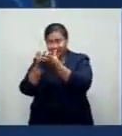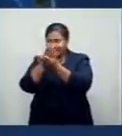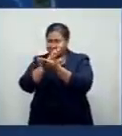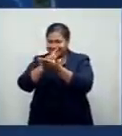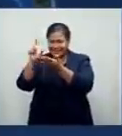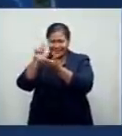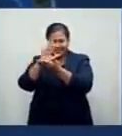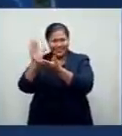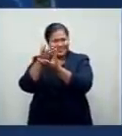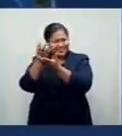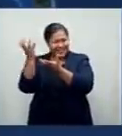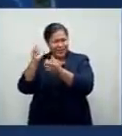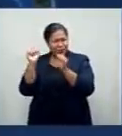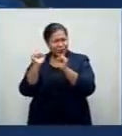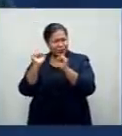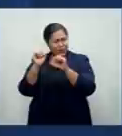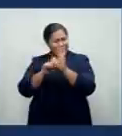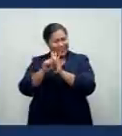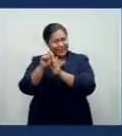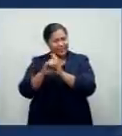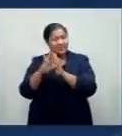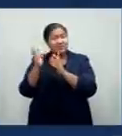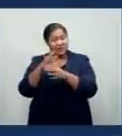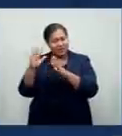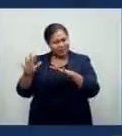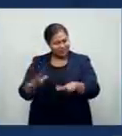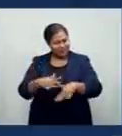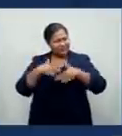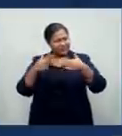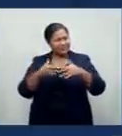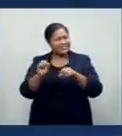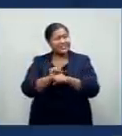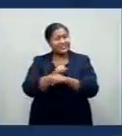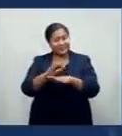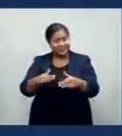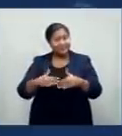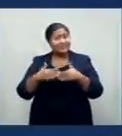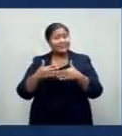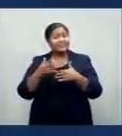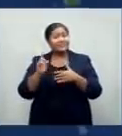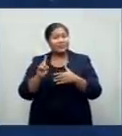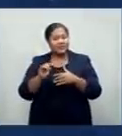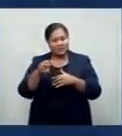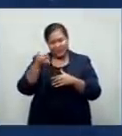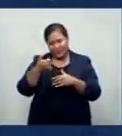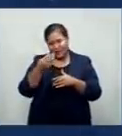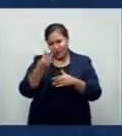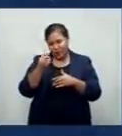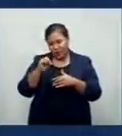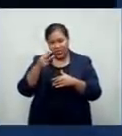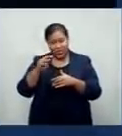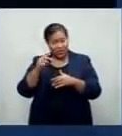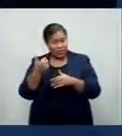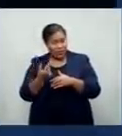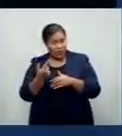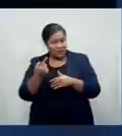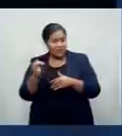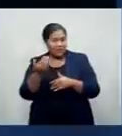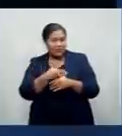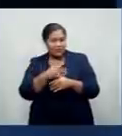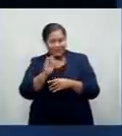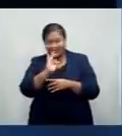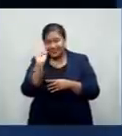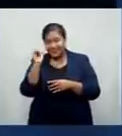cool temperatures. Rough to very rough seas. Turning to the tide, the next high tide is at 4:31 a.m. and sunrise will